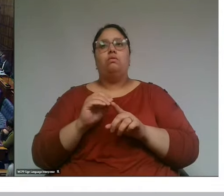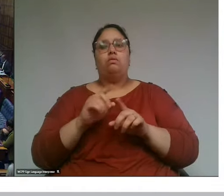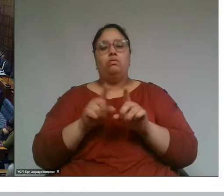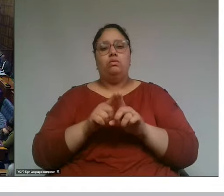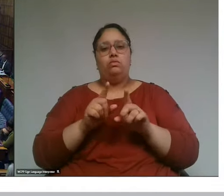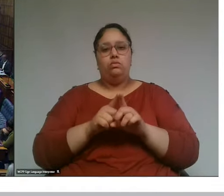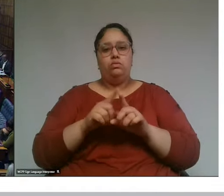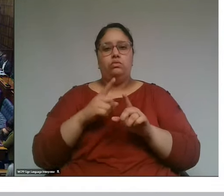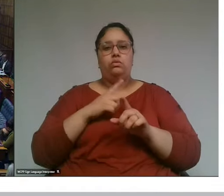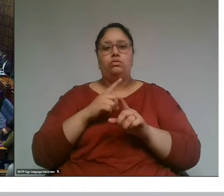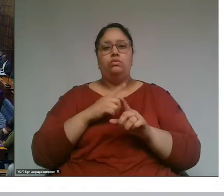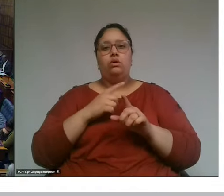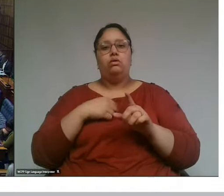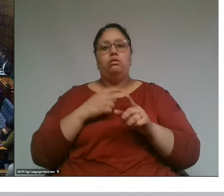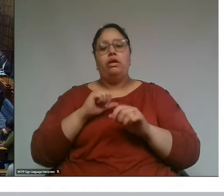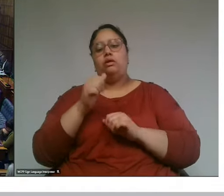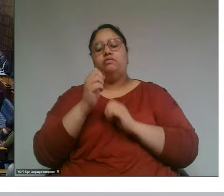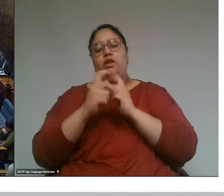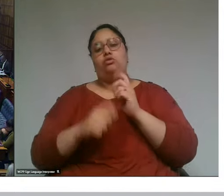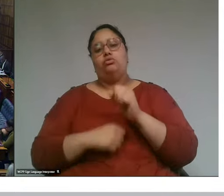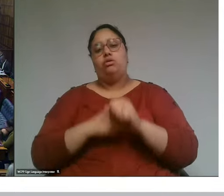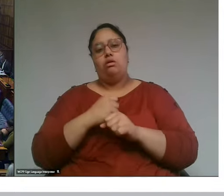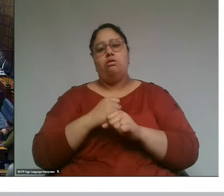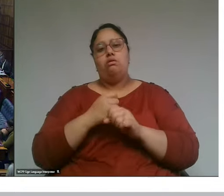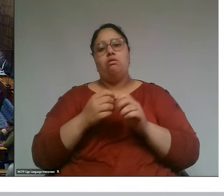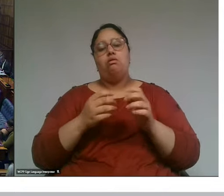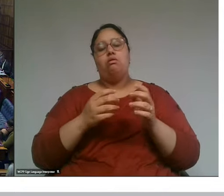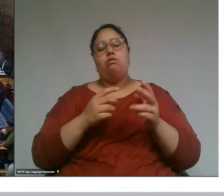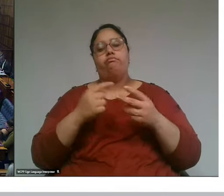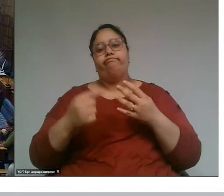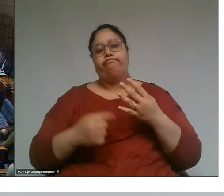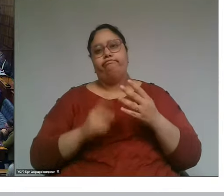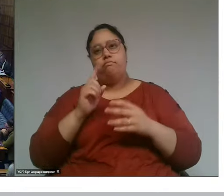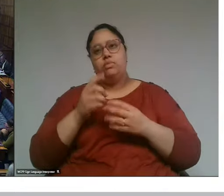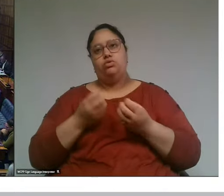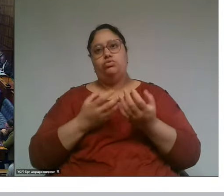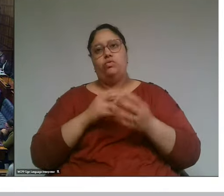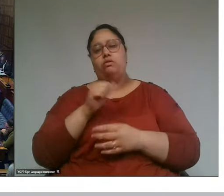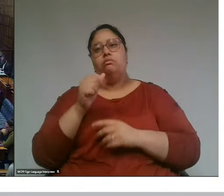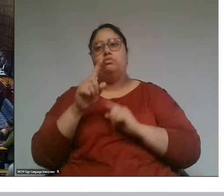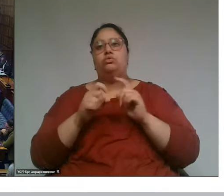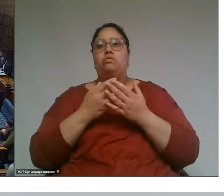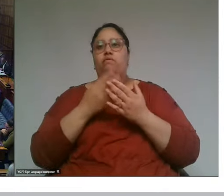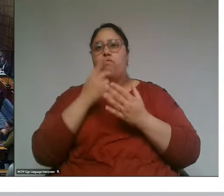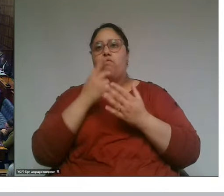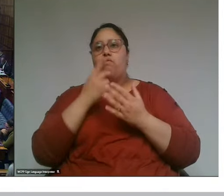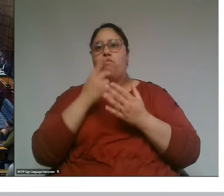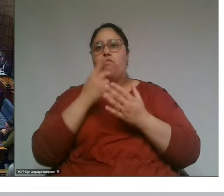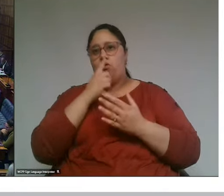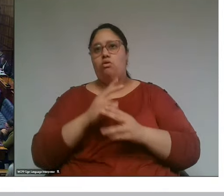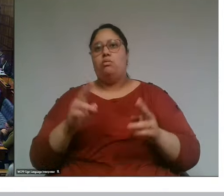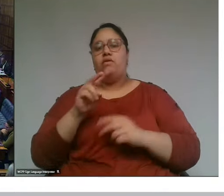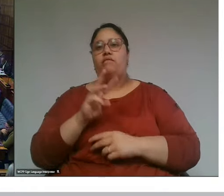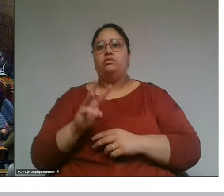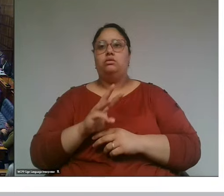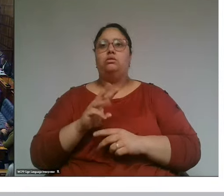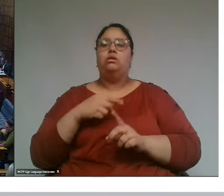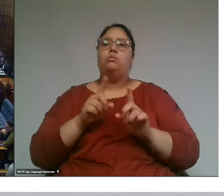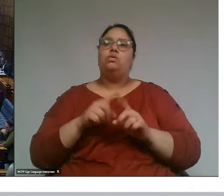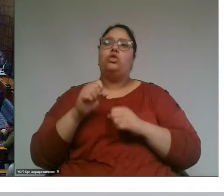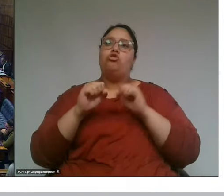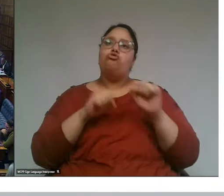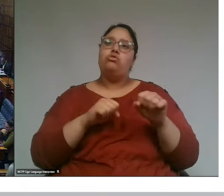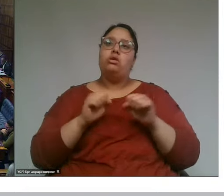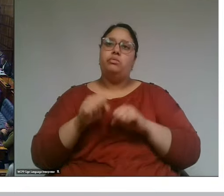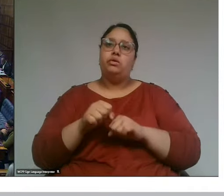that time okay then uh the next question from honorable F was regarding trade agreements and